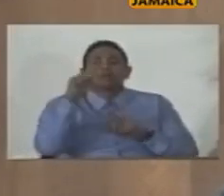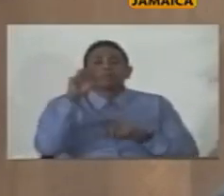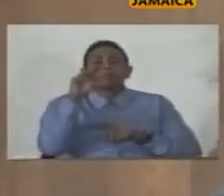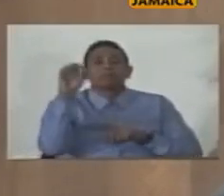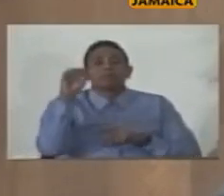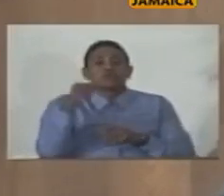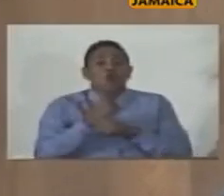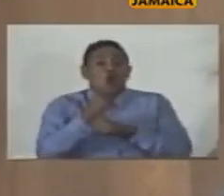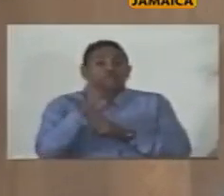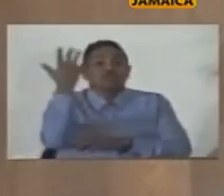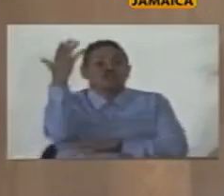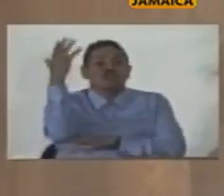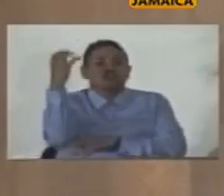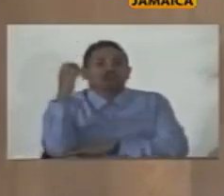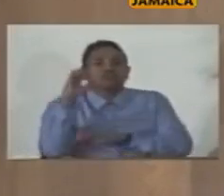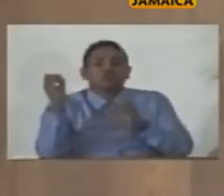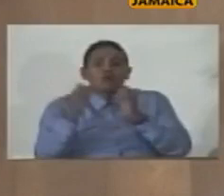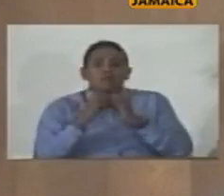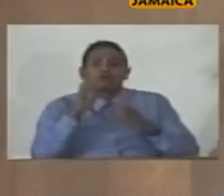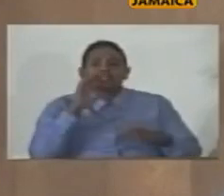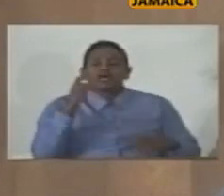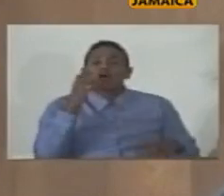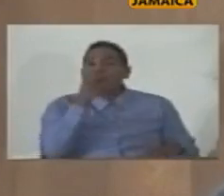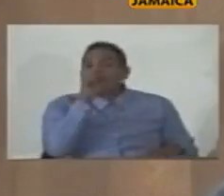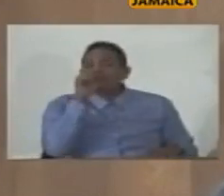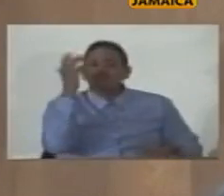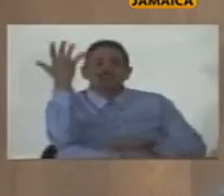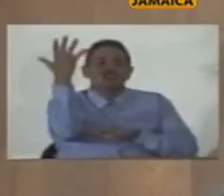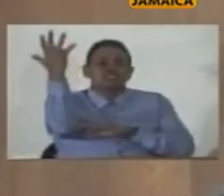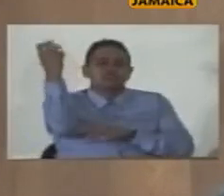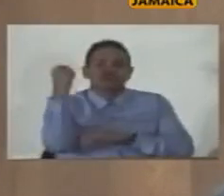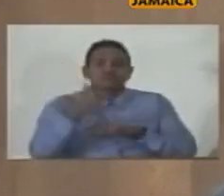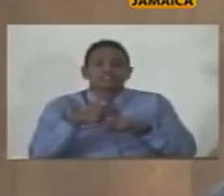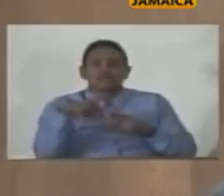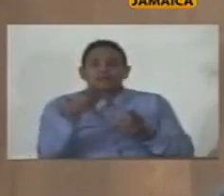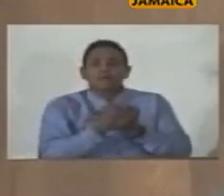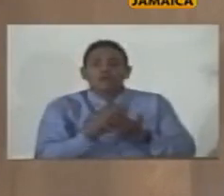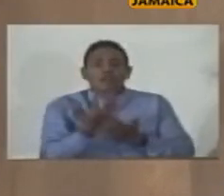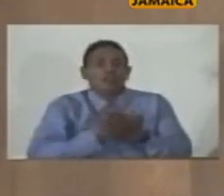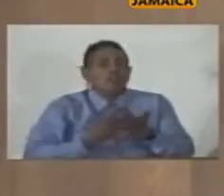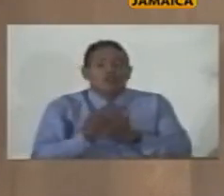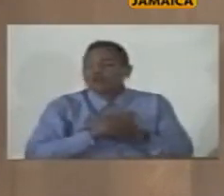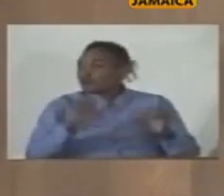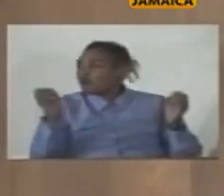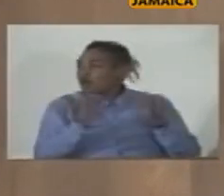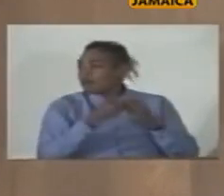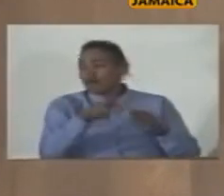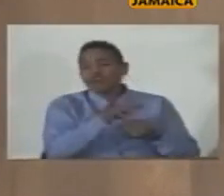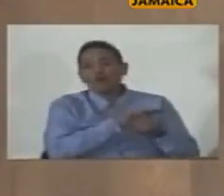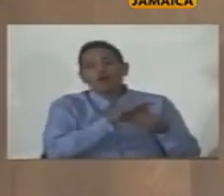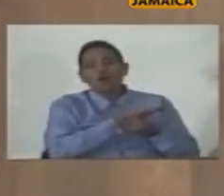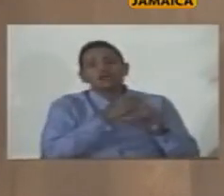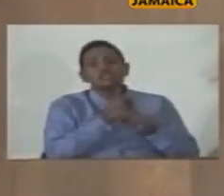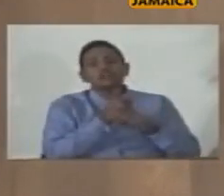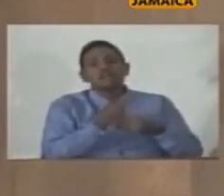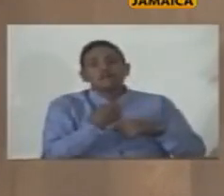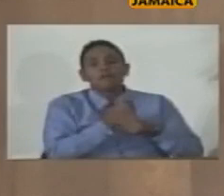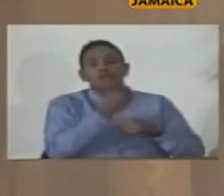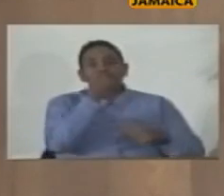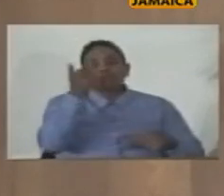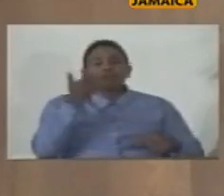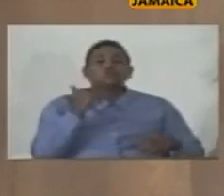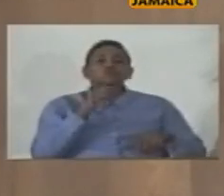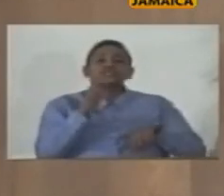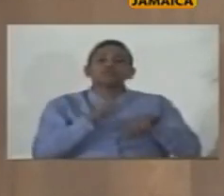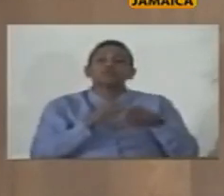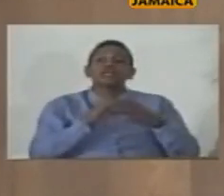more. Their citrus trees are gone. The income from these crops are no more. The constituency once produced the best sweet potato in